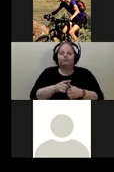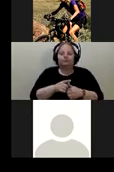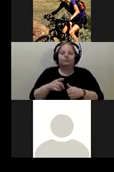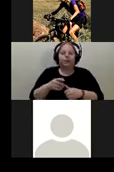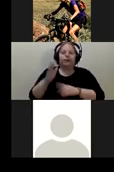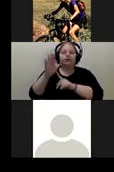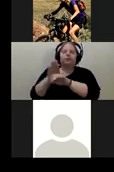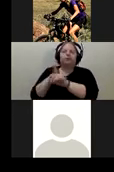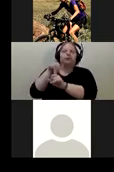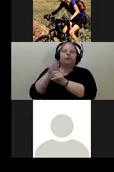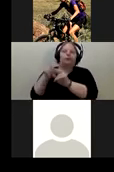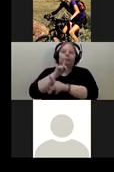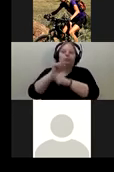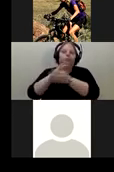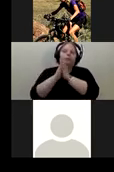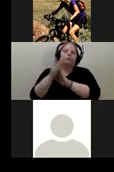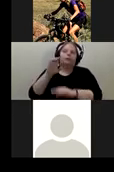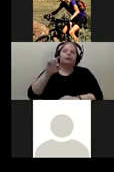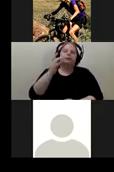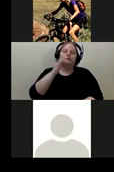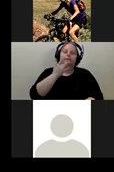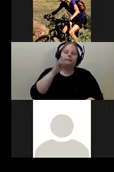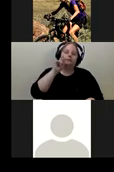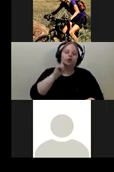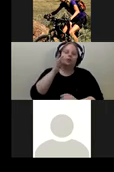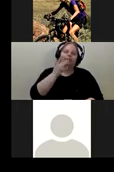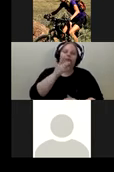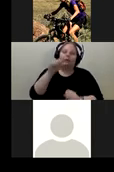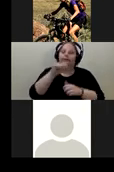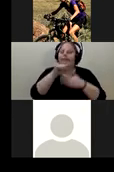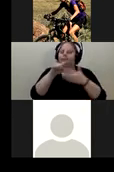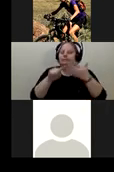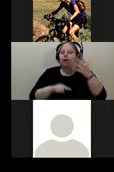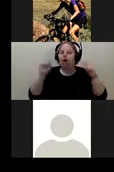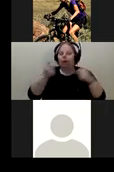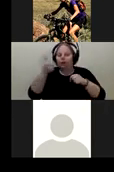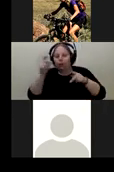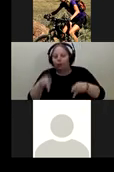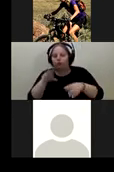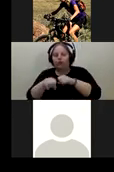favors, harming someone, rape, yes, all of these things. Yes, yes, yes. Perfect.